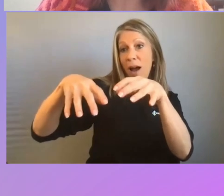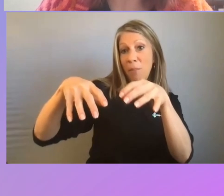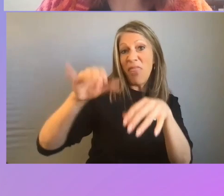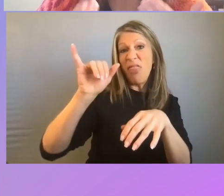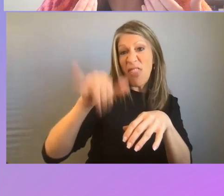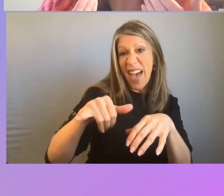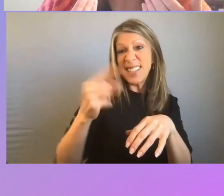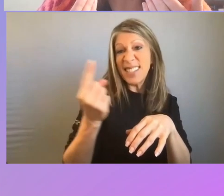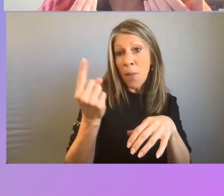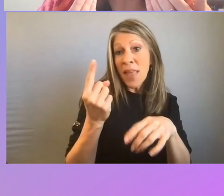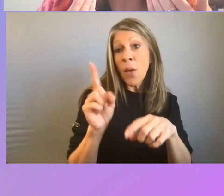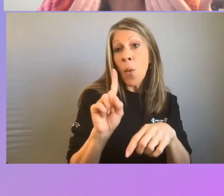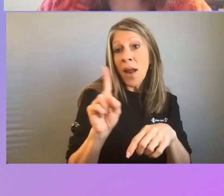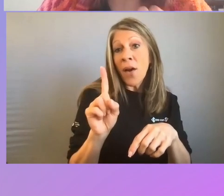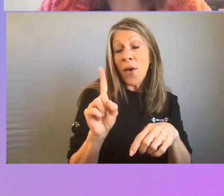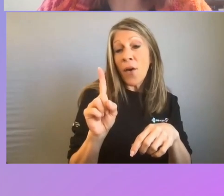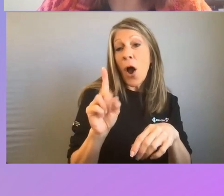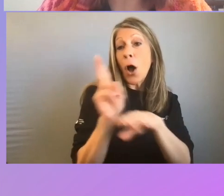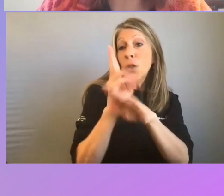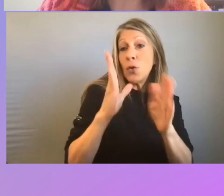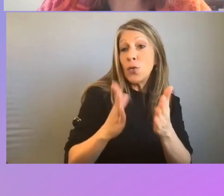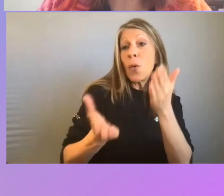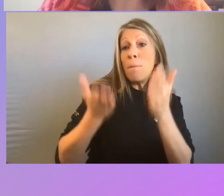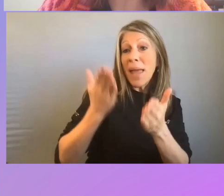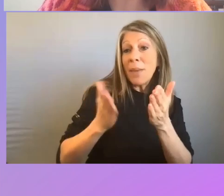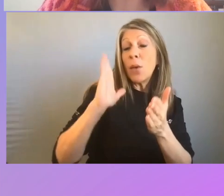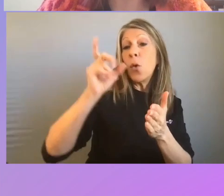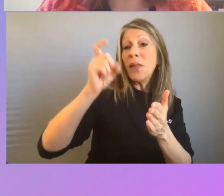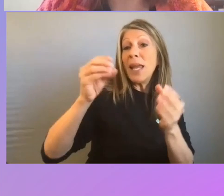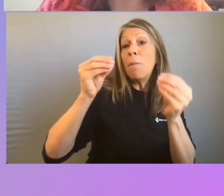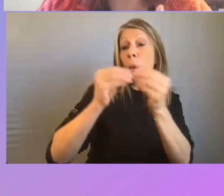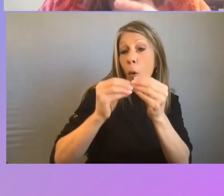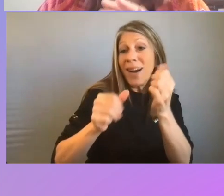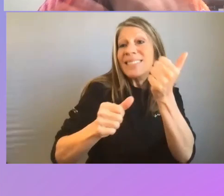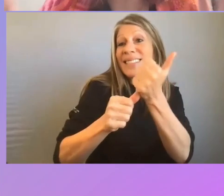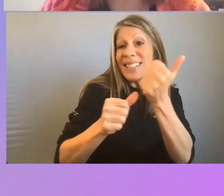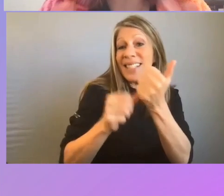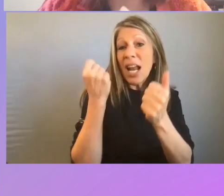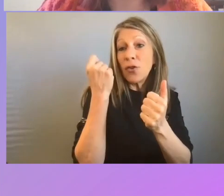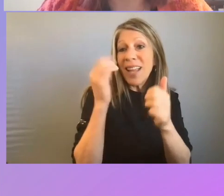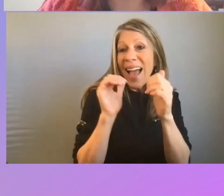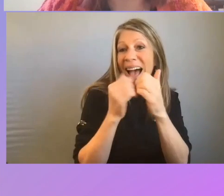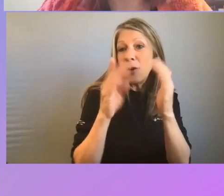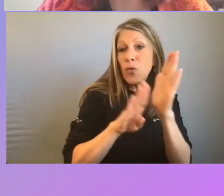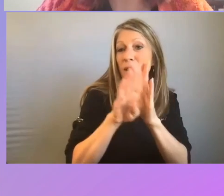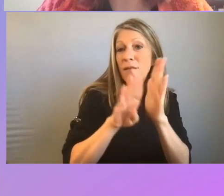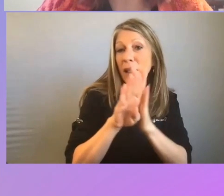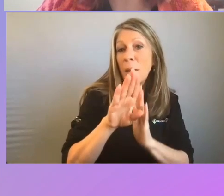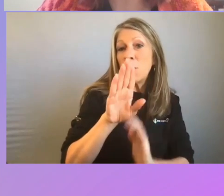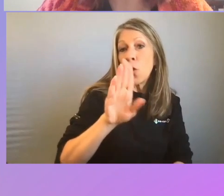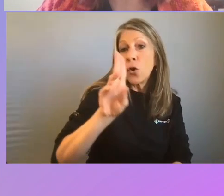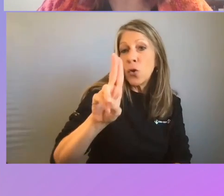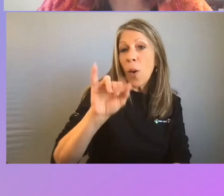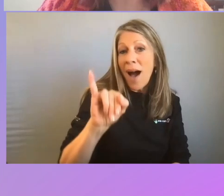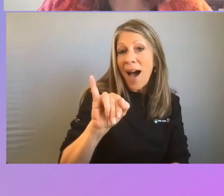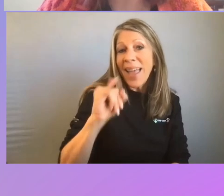is a situation where a user may need more assistance in understanding how you have developed your UI. And